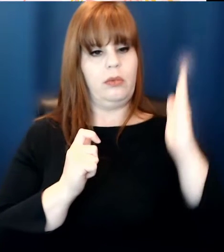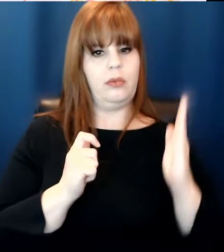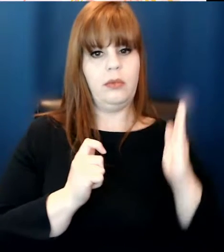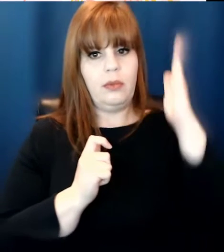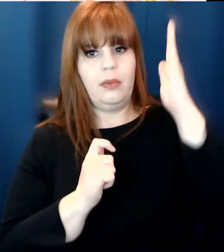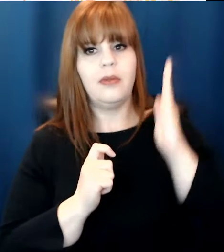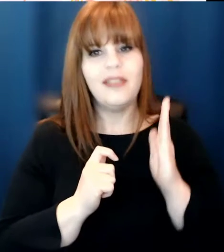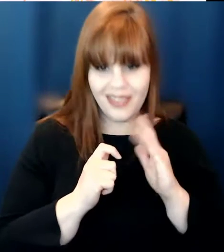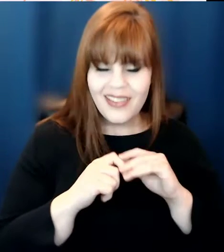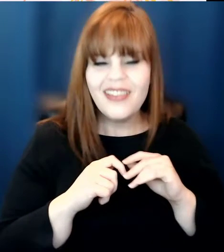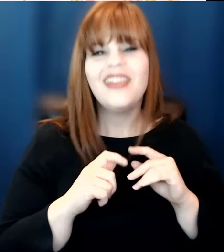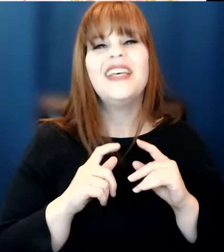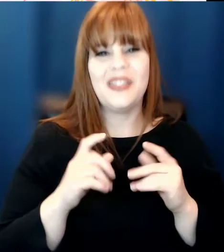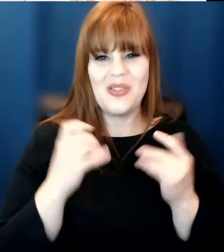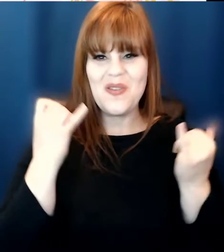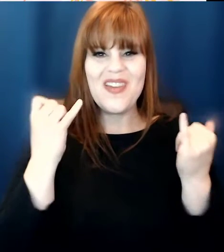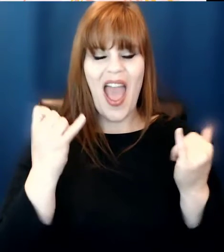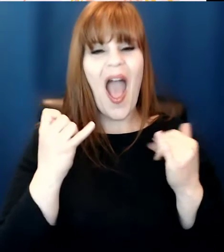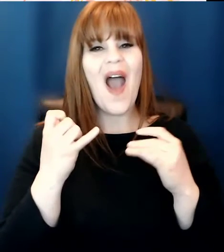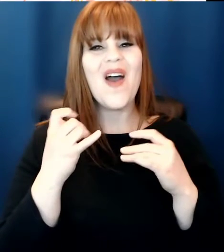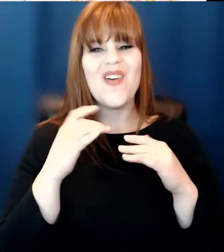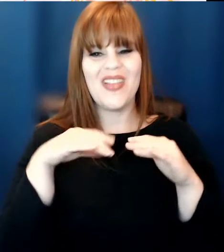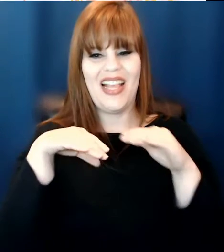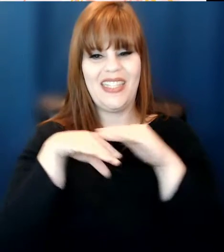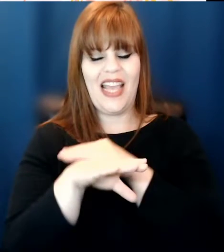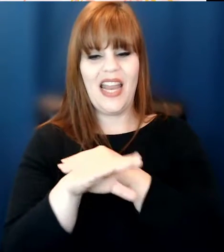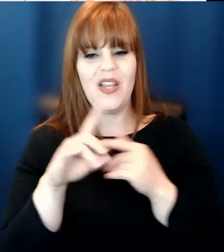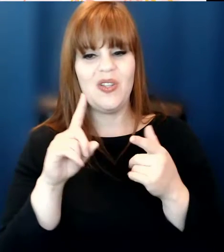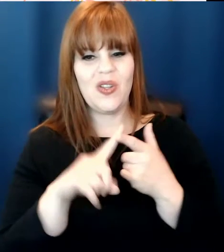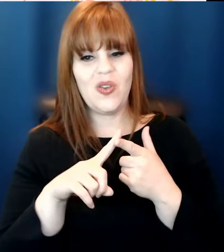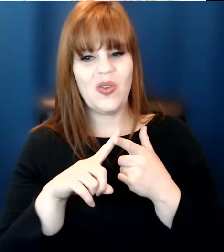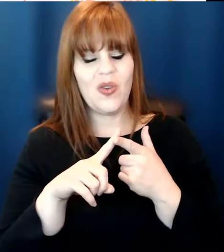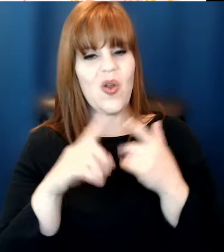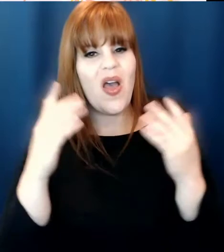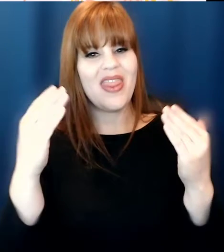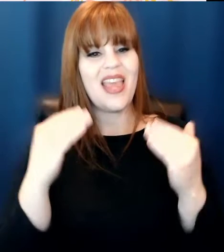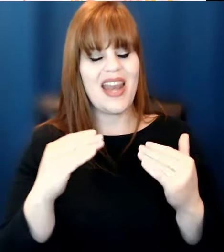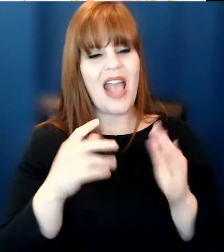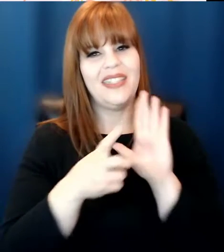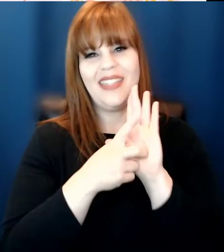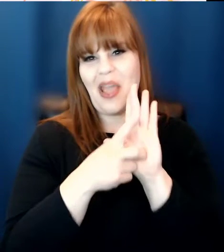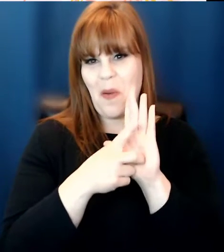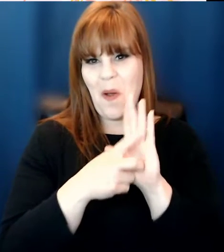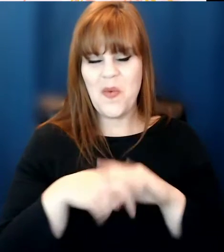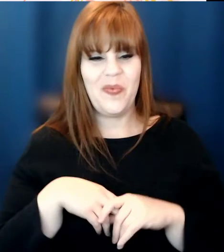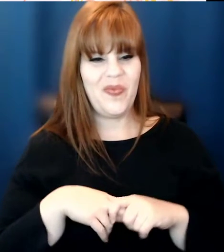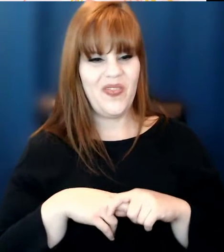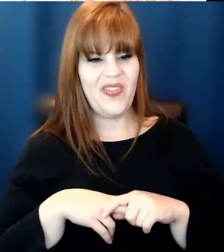So let's get into the next demo here.